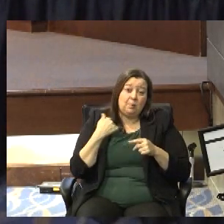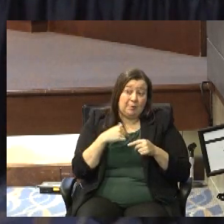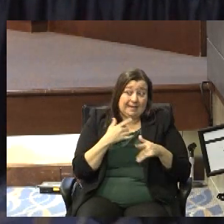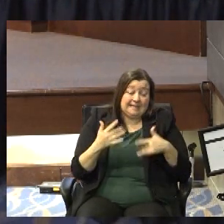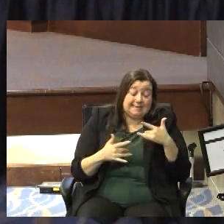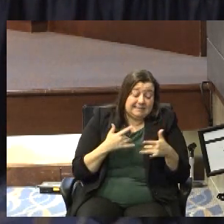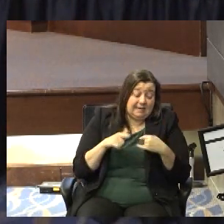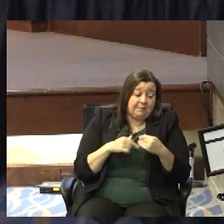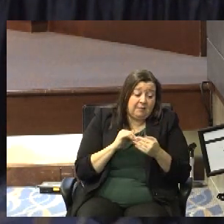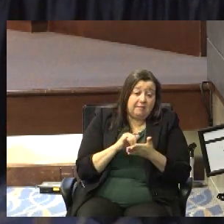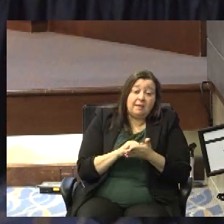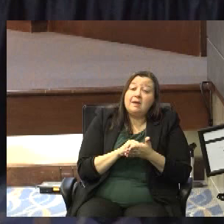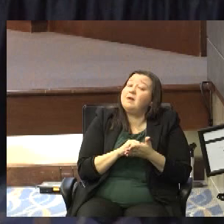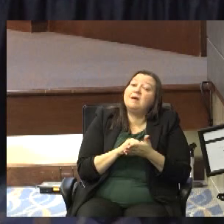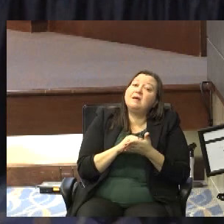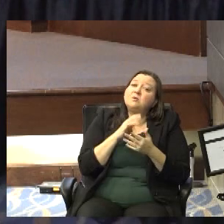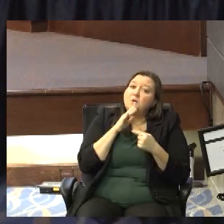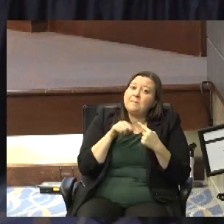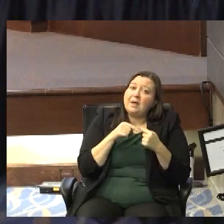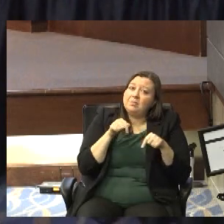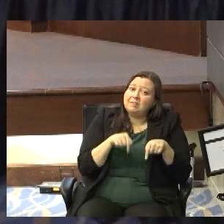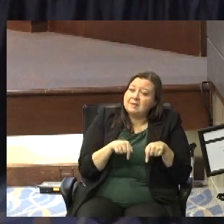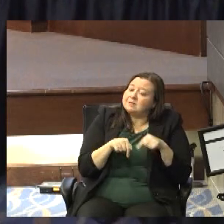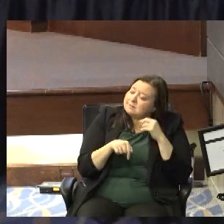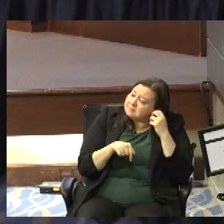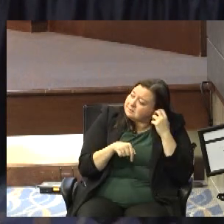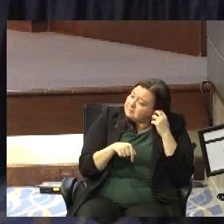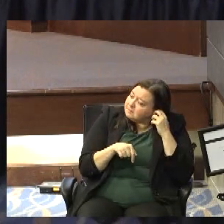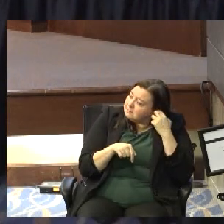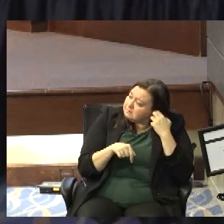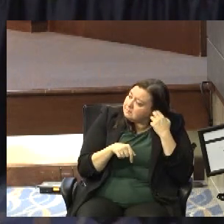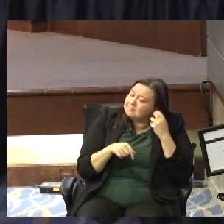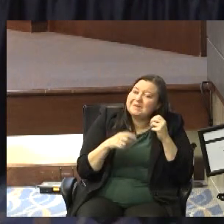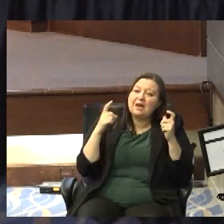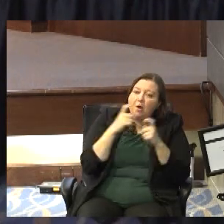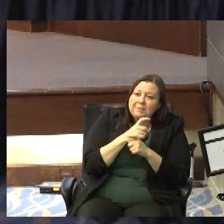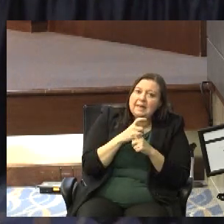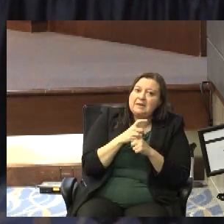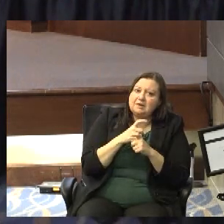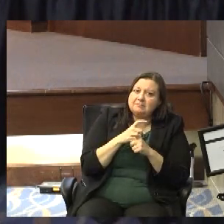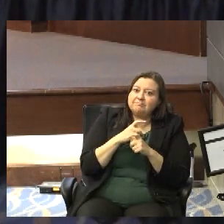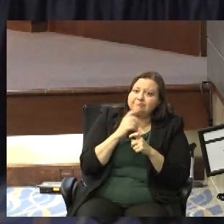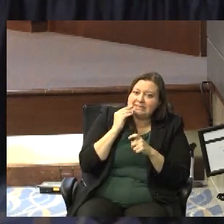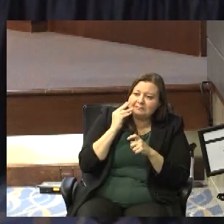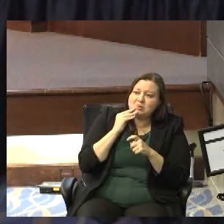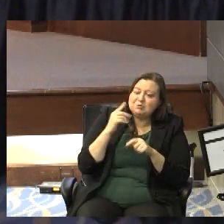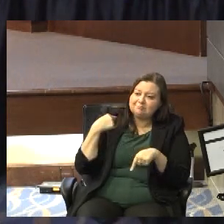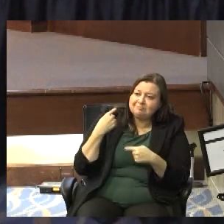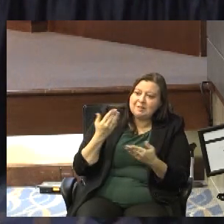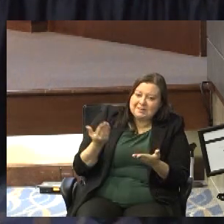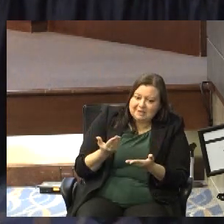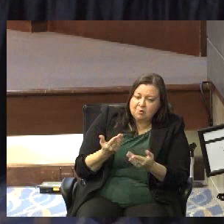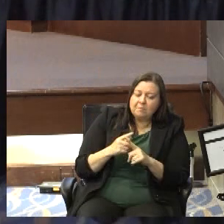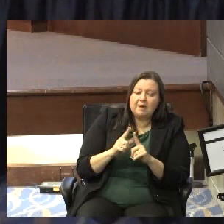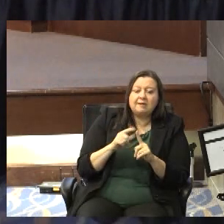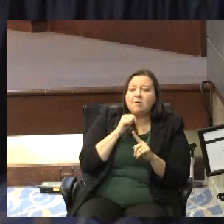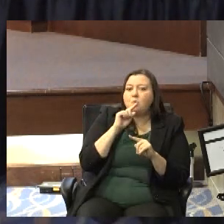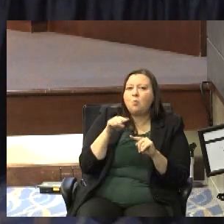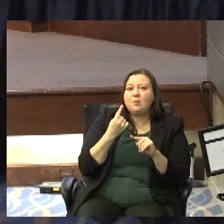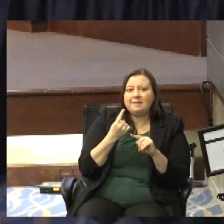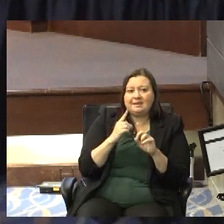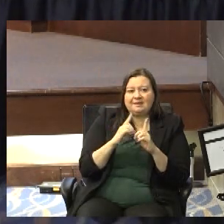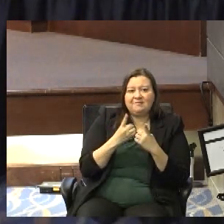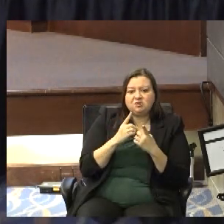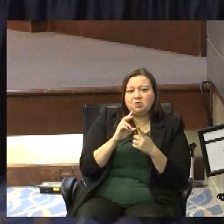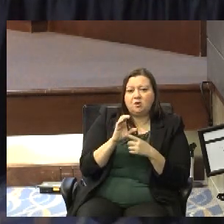about in talking about this. It's been a very complicated journey to get here, but we're hopeful that it isn't just the vision of the